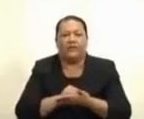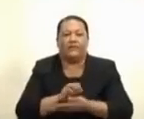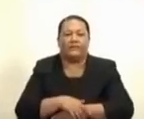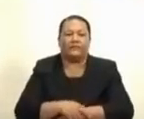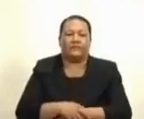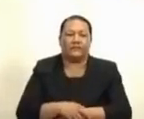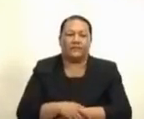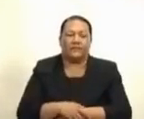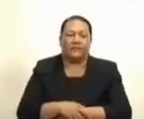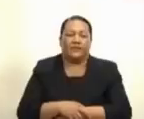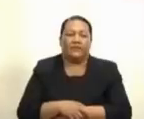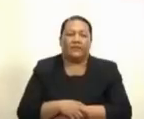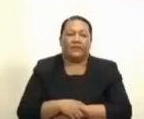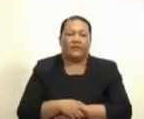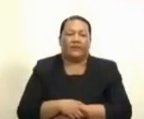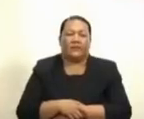We all know that old adage,